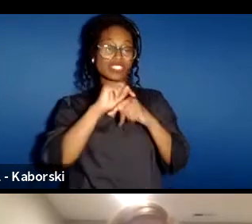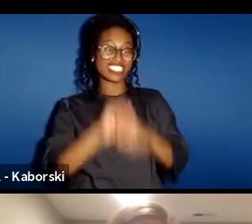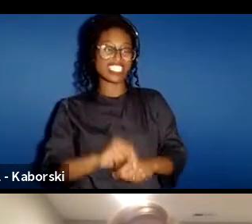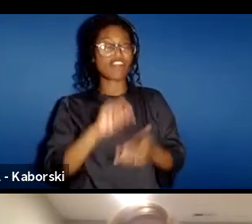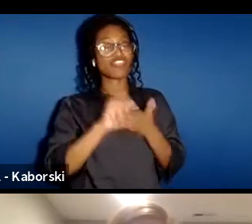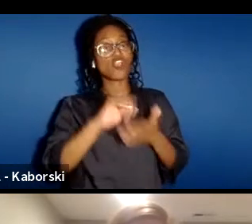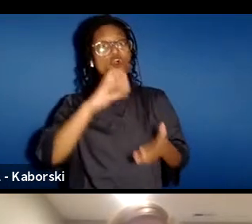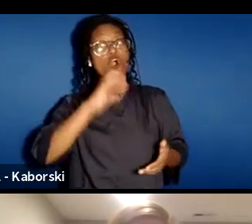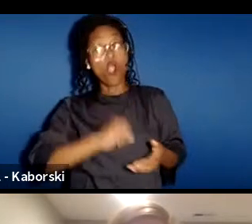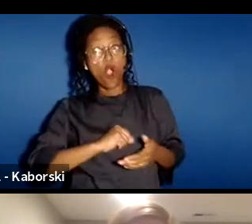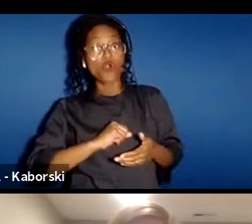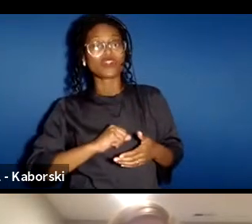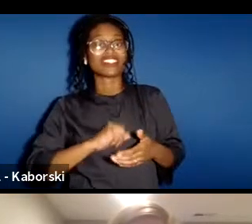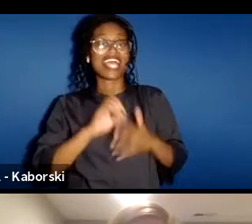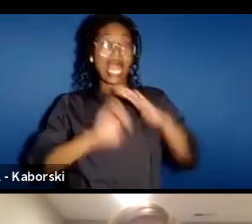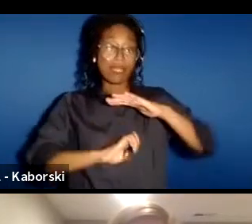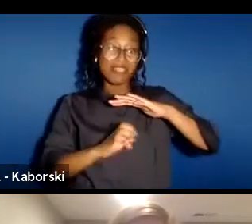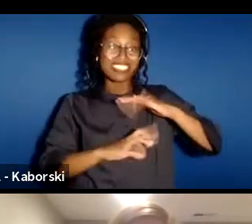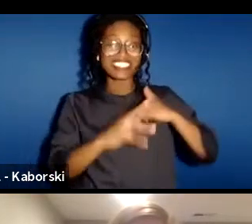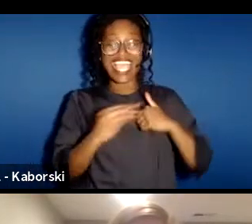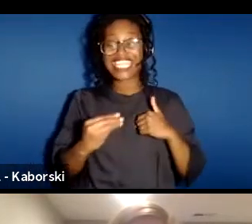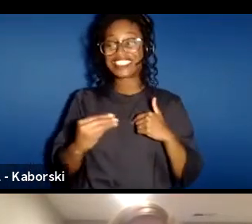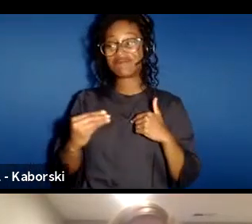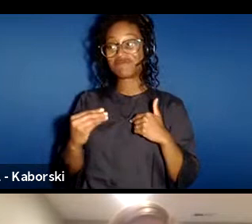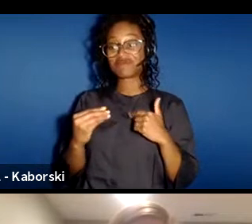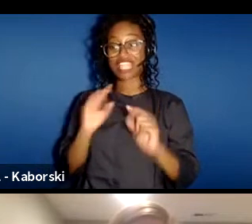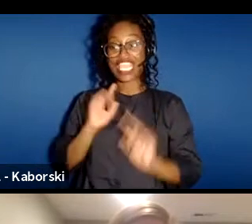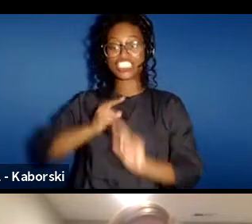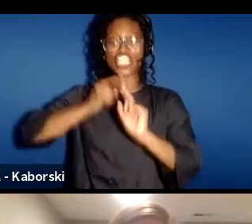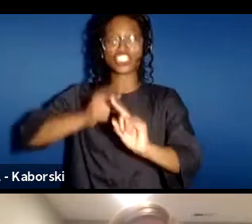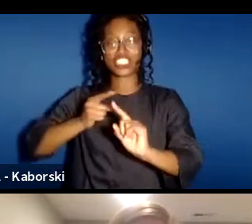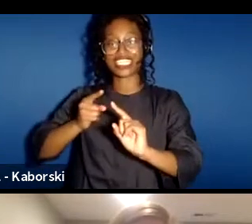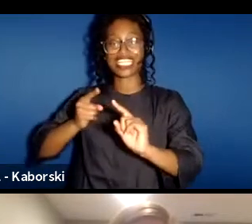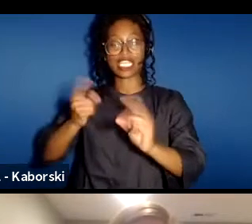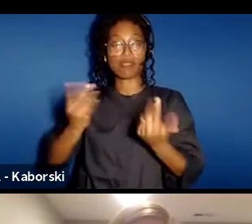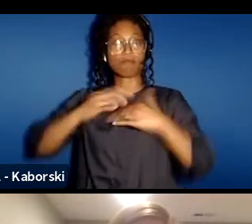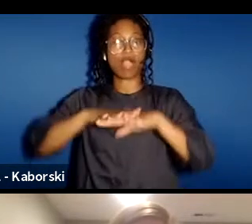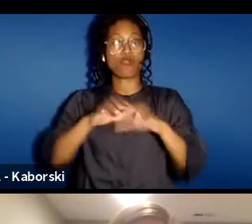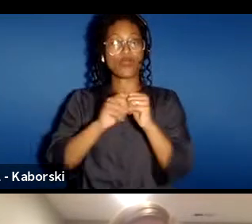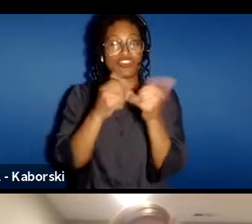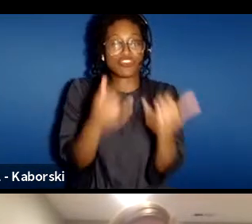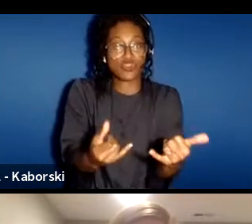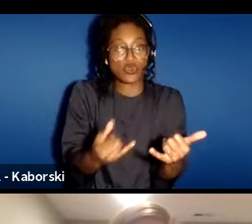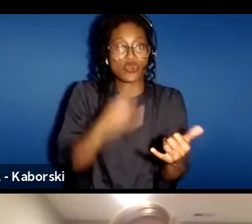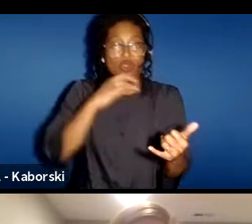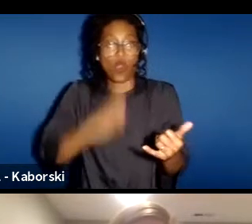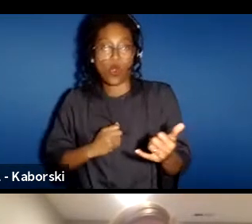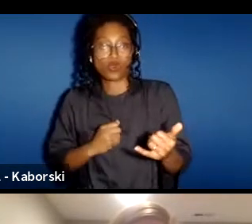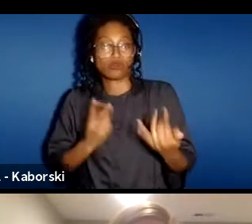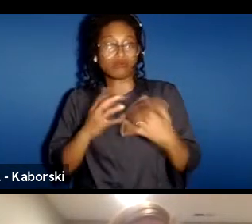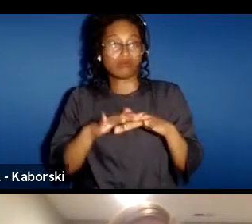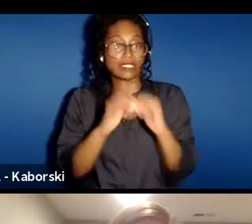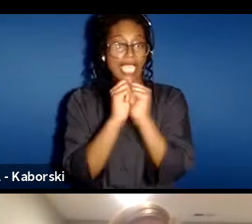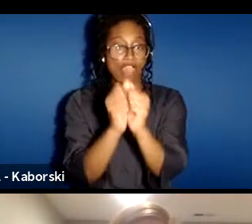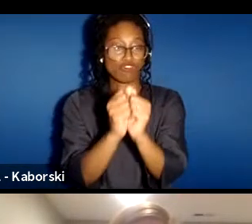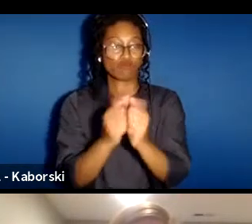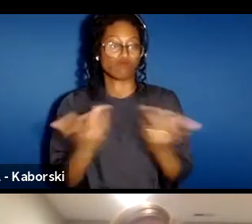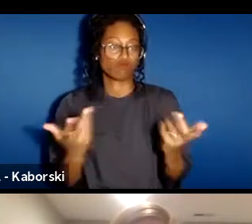in tension, a lovely tension with old elements at the same time. Very